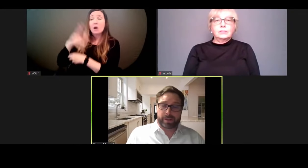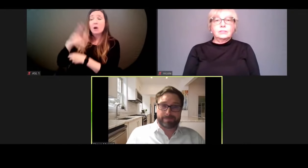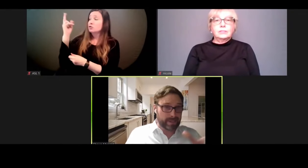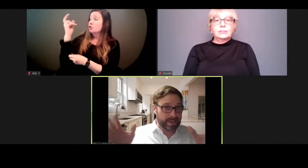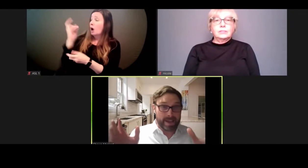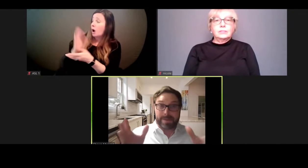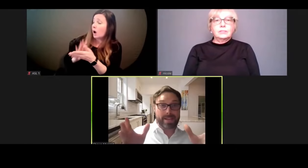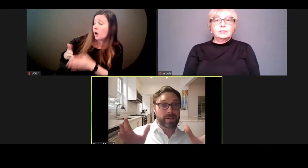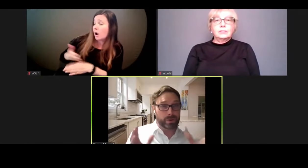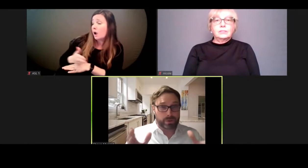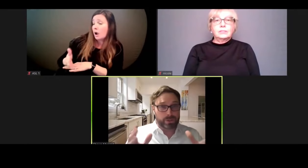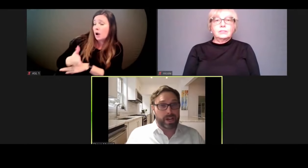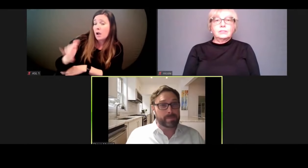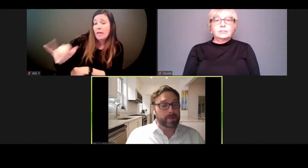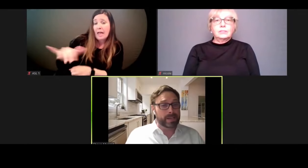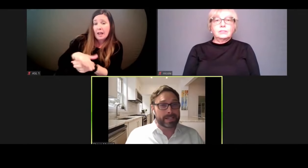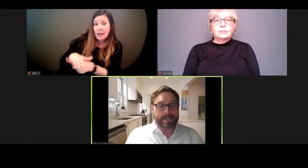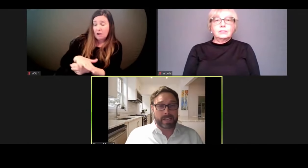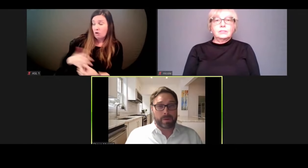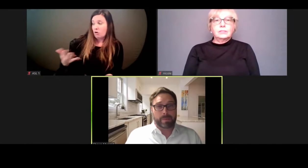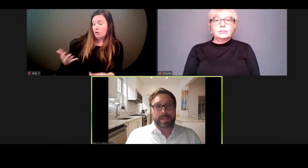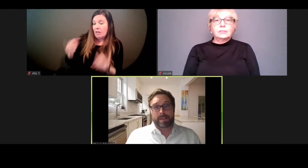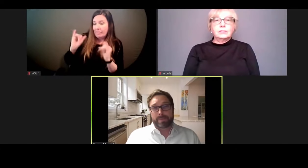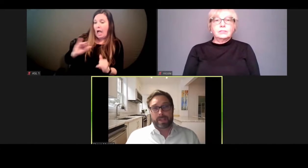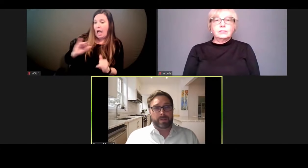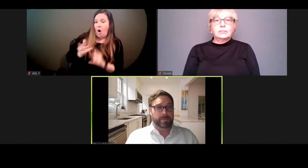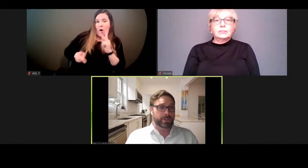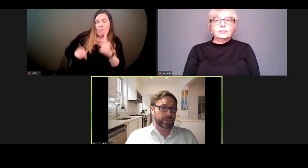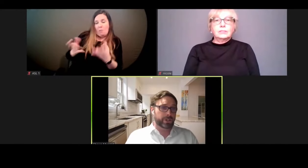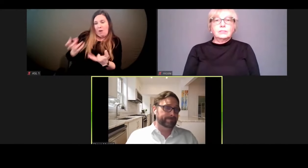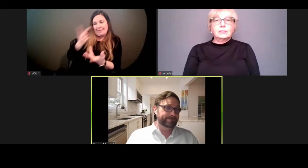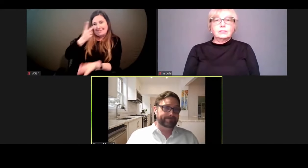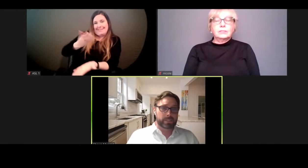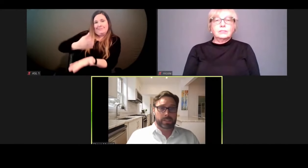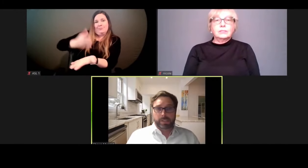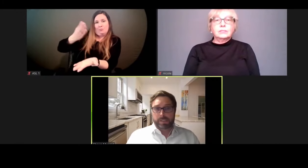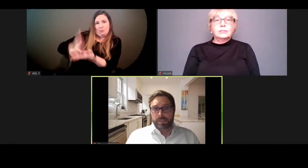trying to hem in or stop any way we can. Thank you very much, Chair.